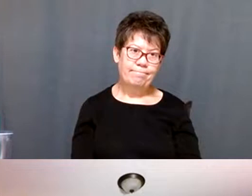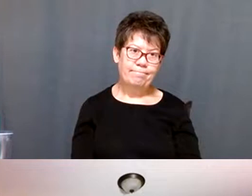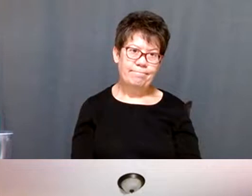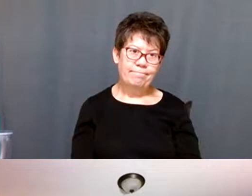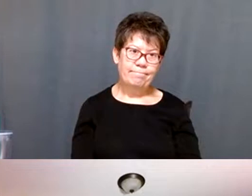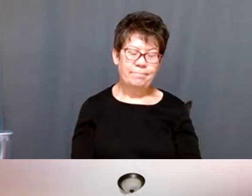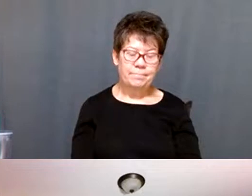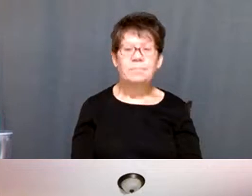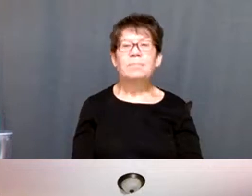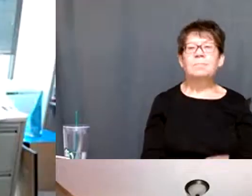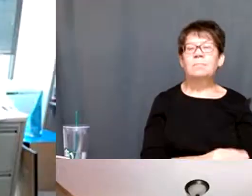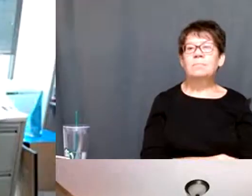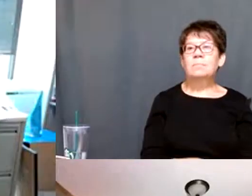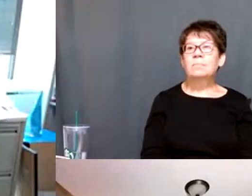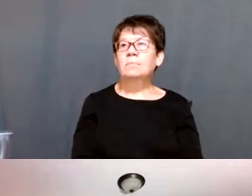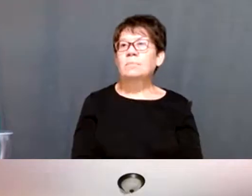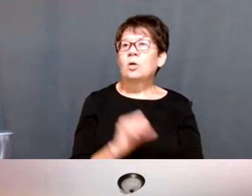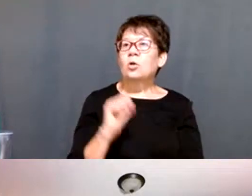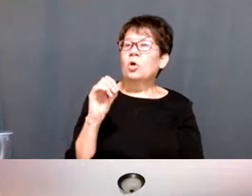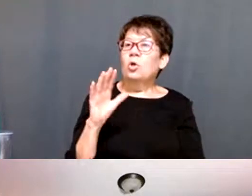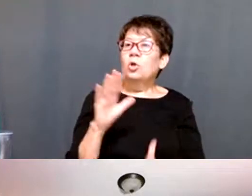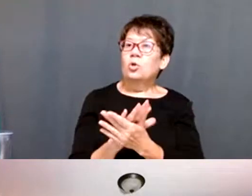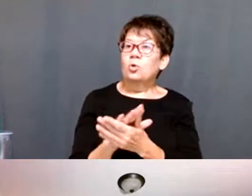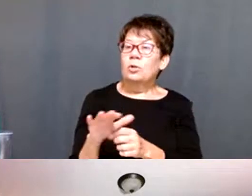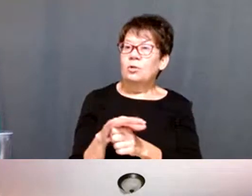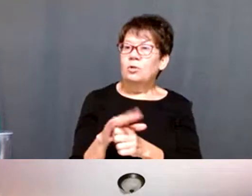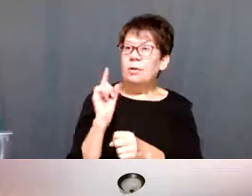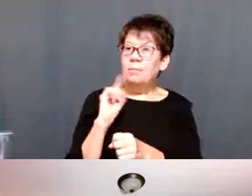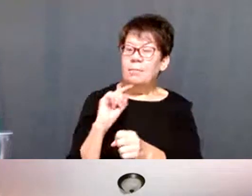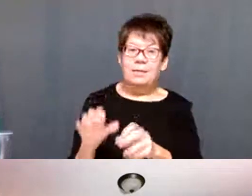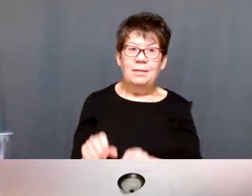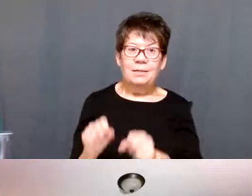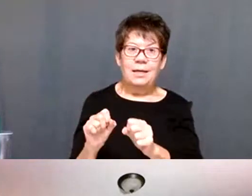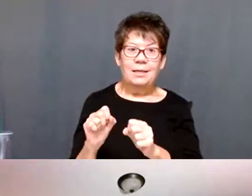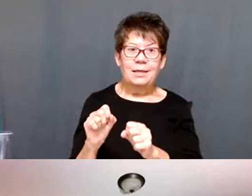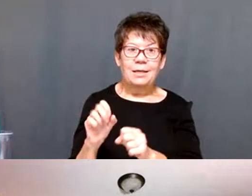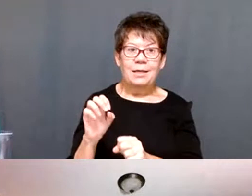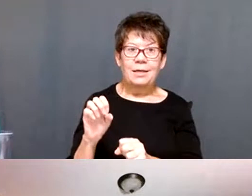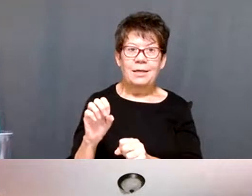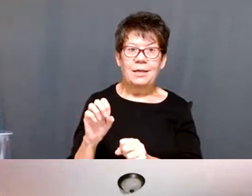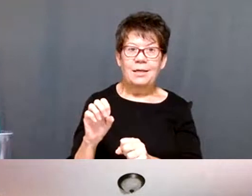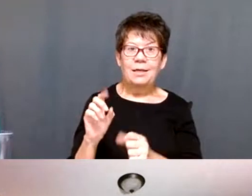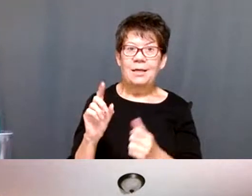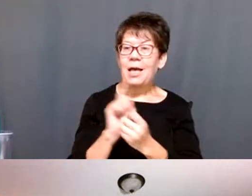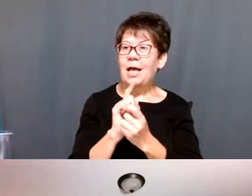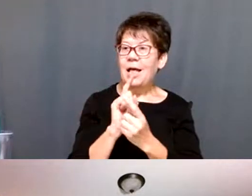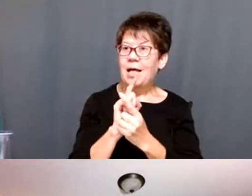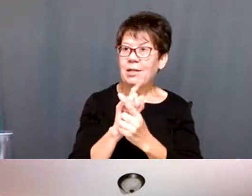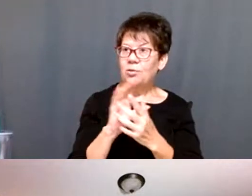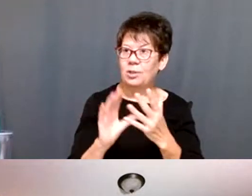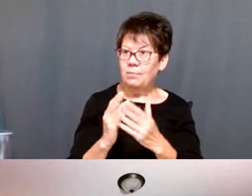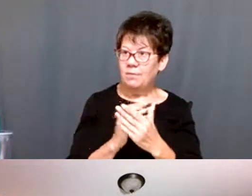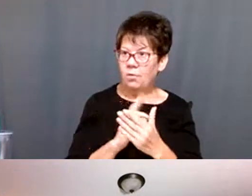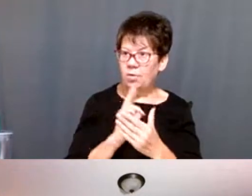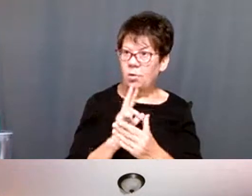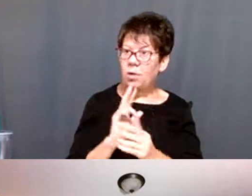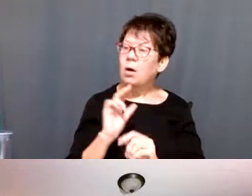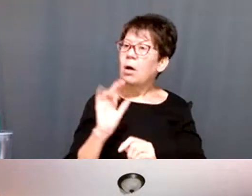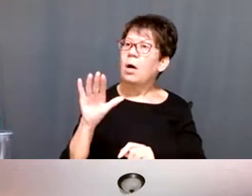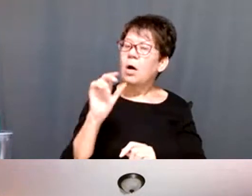Okay, the next one. So the school district must take an eligibility done before the child turns 3. What if the child would no longer qualify for